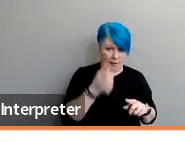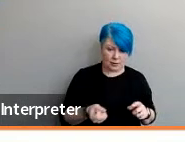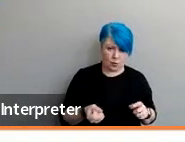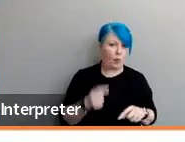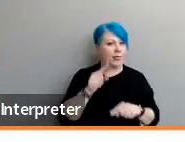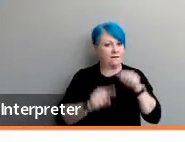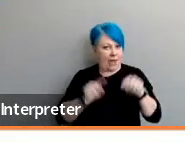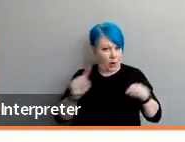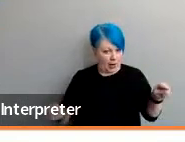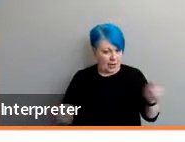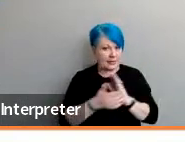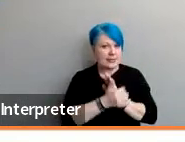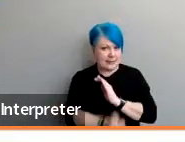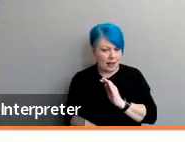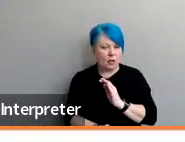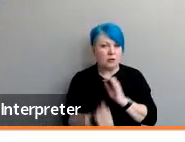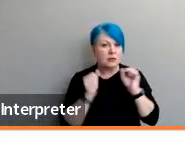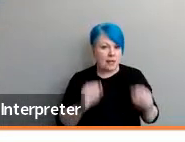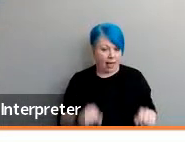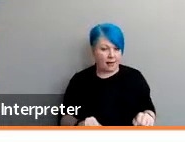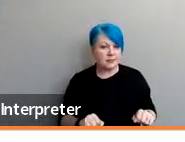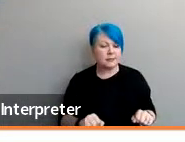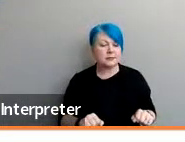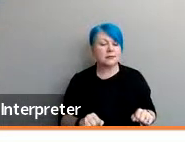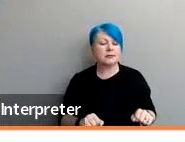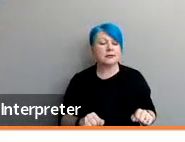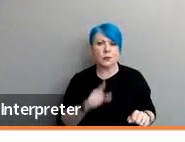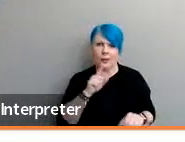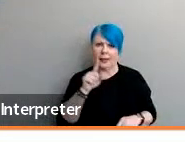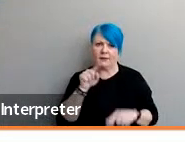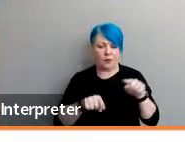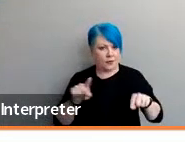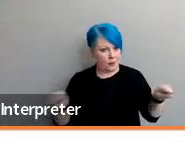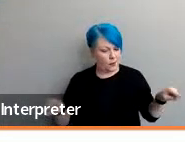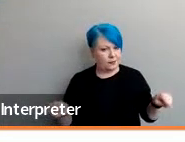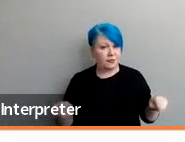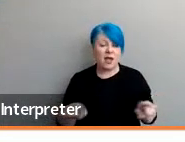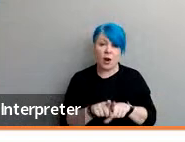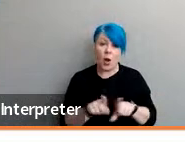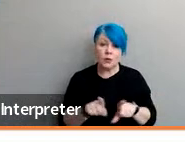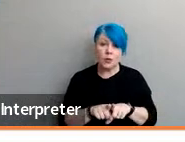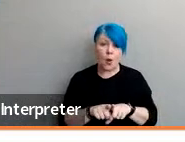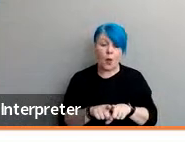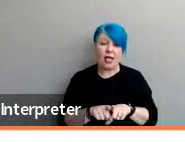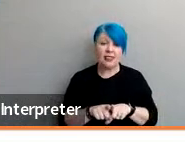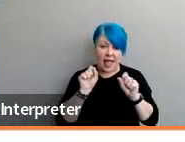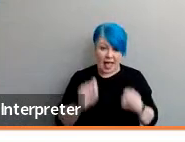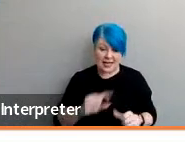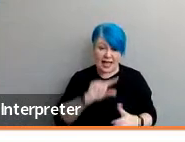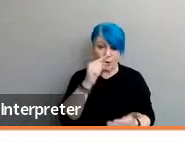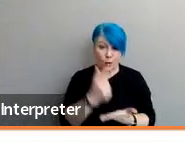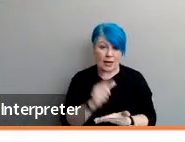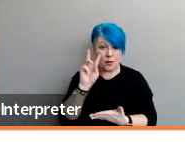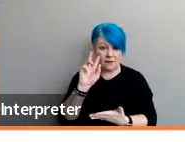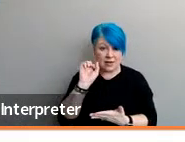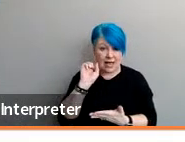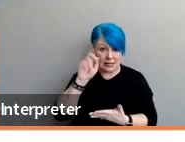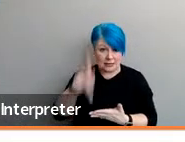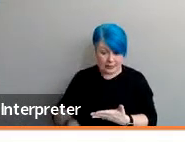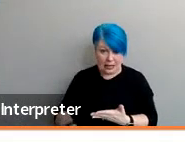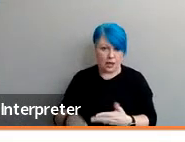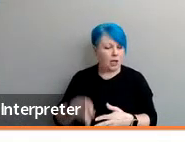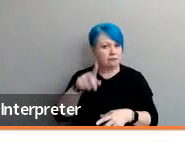various places. It's very individualized. And they can also leave the vocational skills program at various places because it